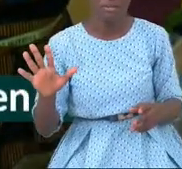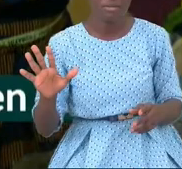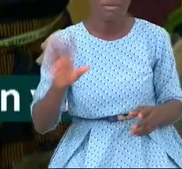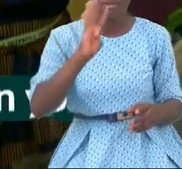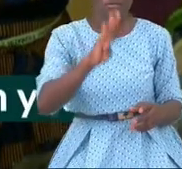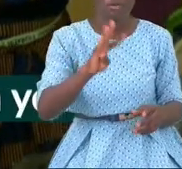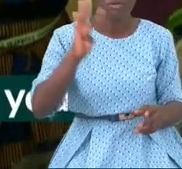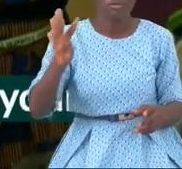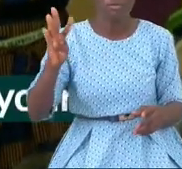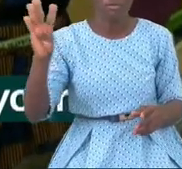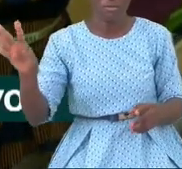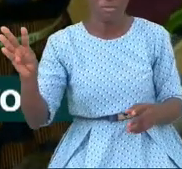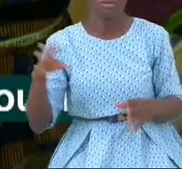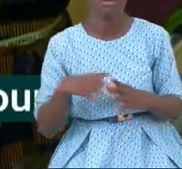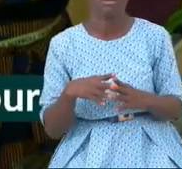+234 915 444 9263. I'll take it again.